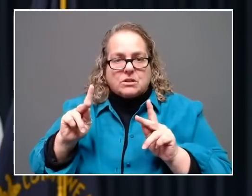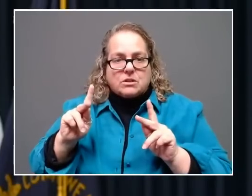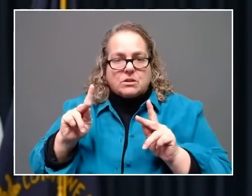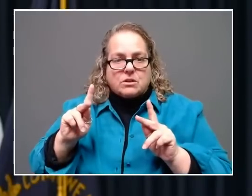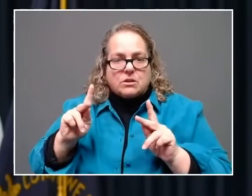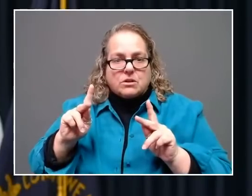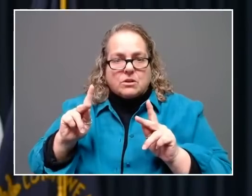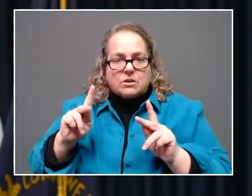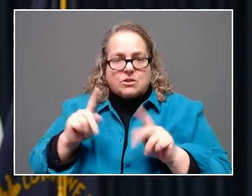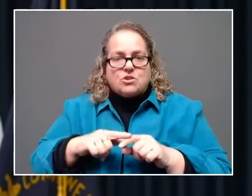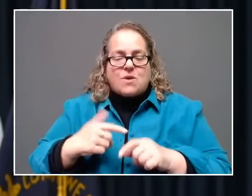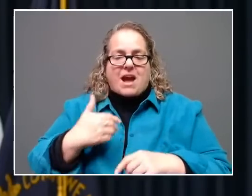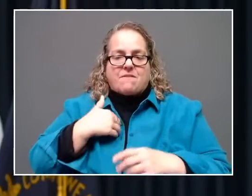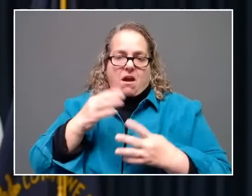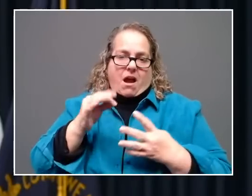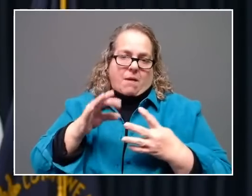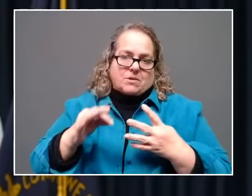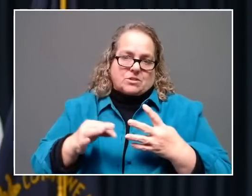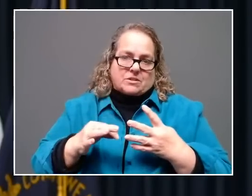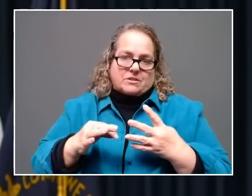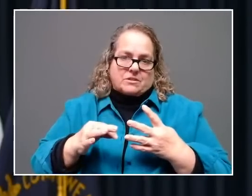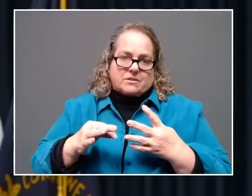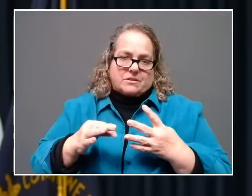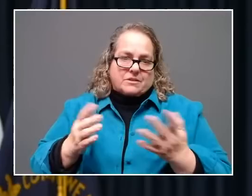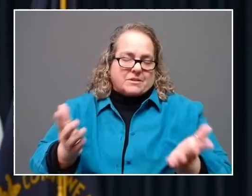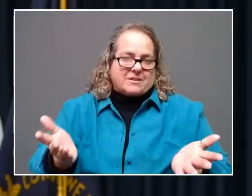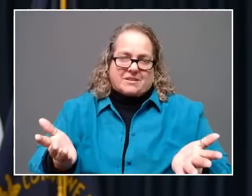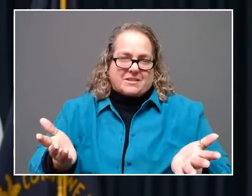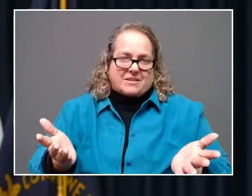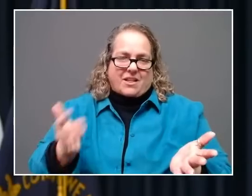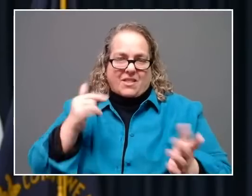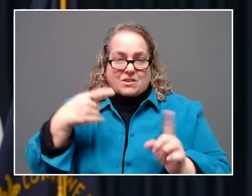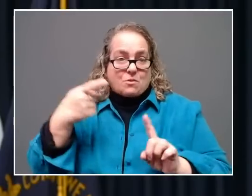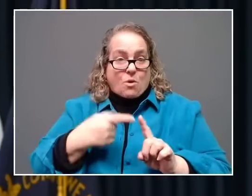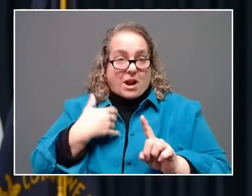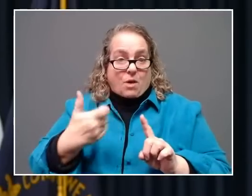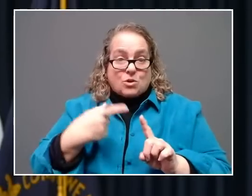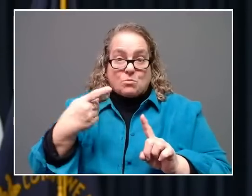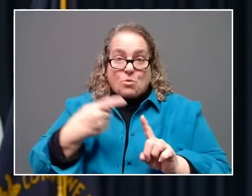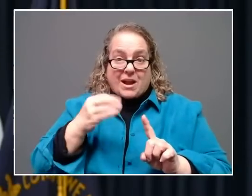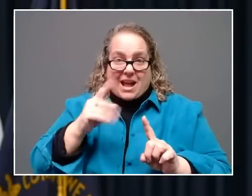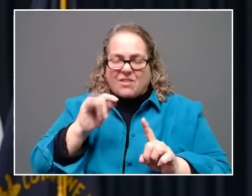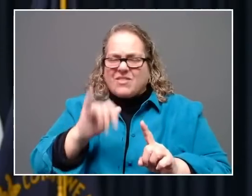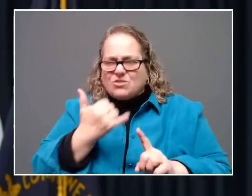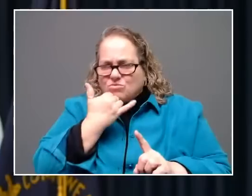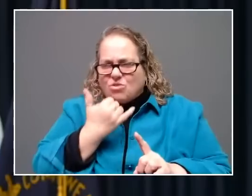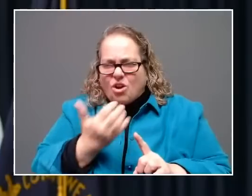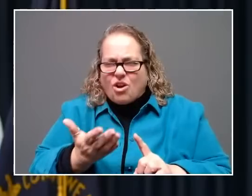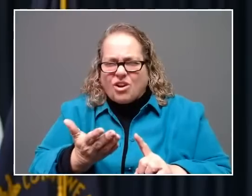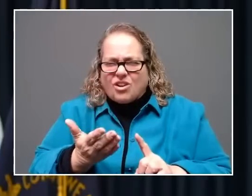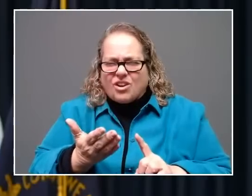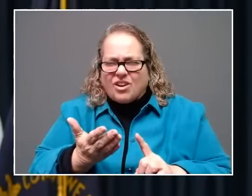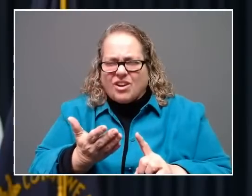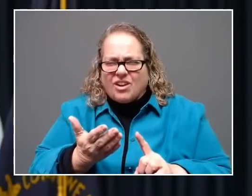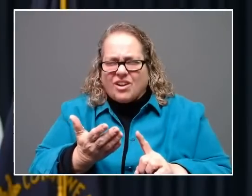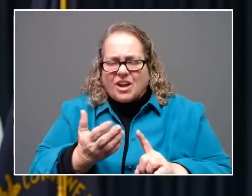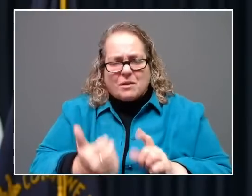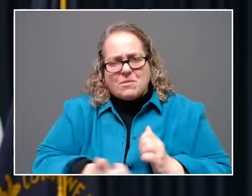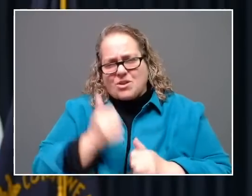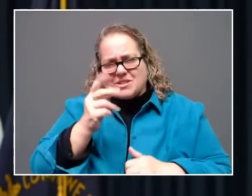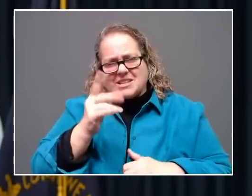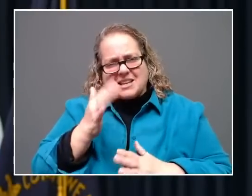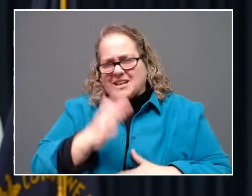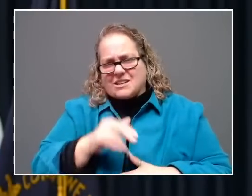to have options. Point I wanted to point out is that's pretty wrong. And I think most Kentuckians don't agree with